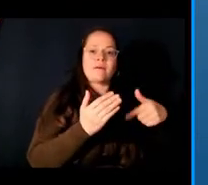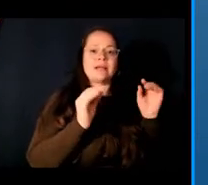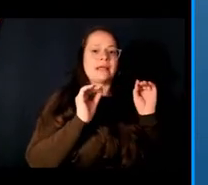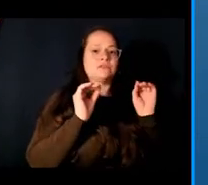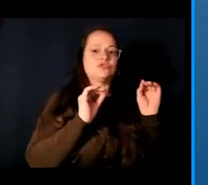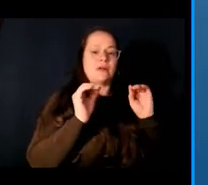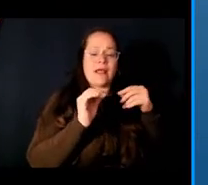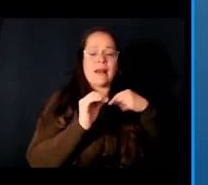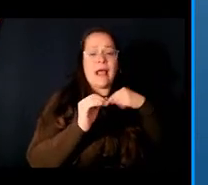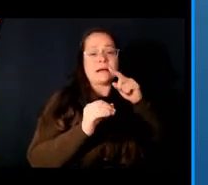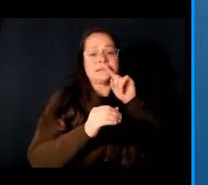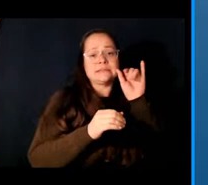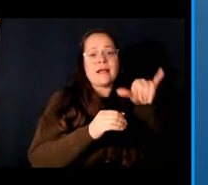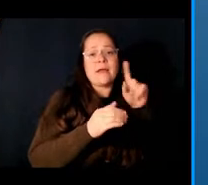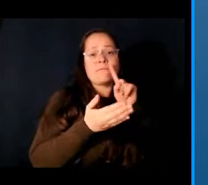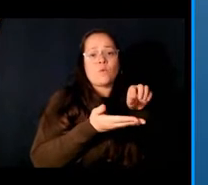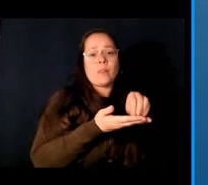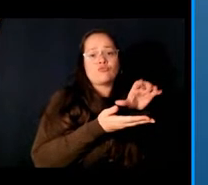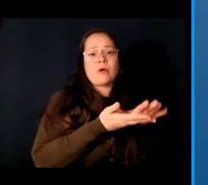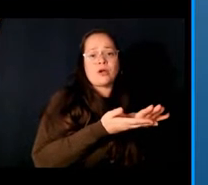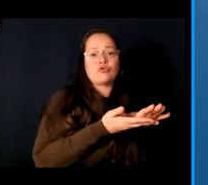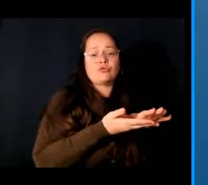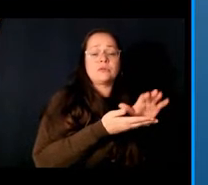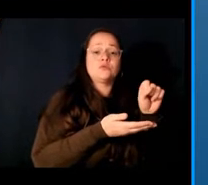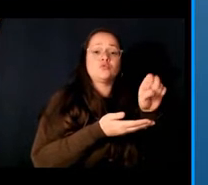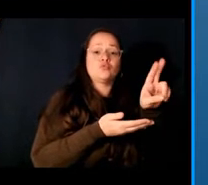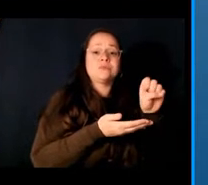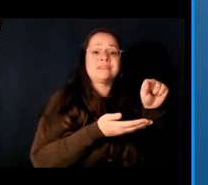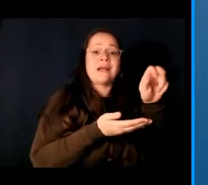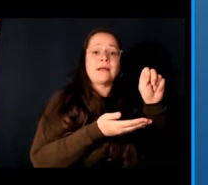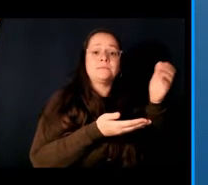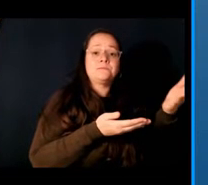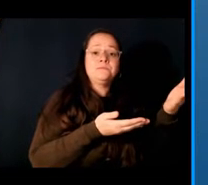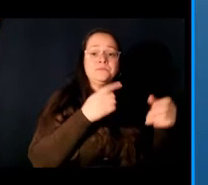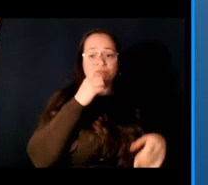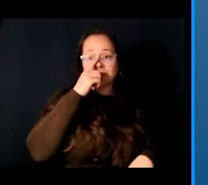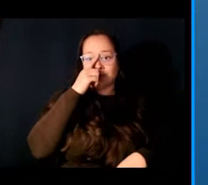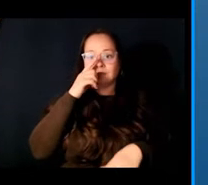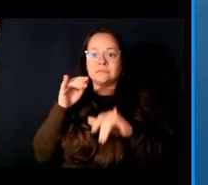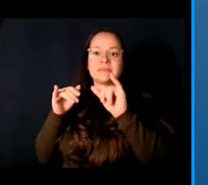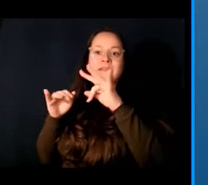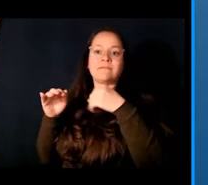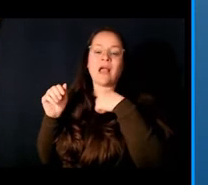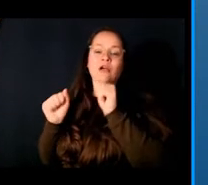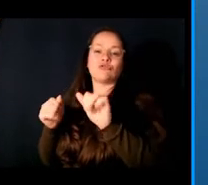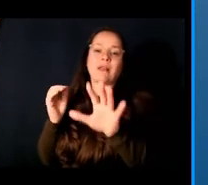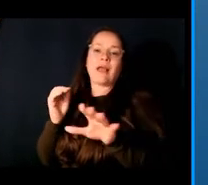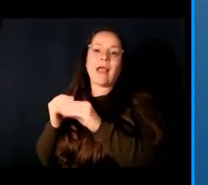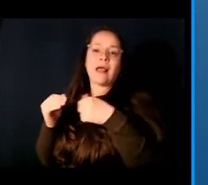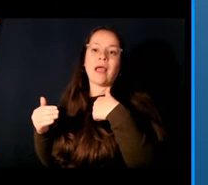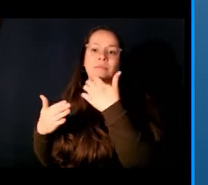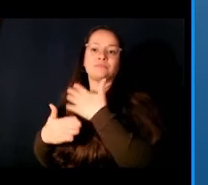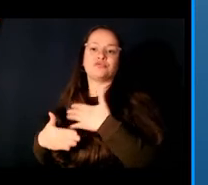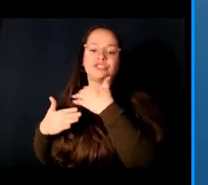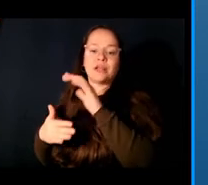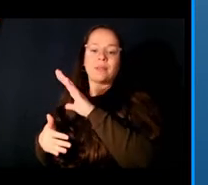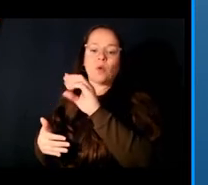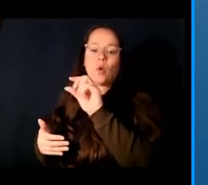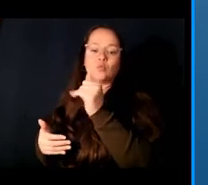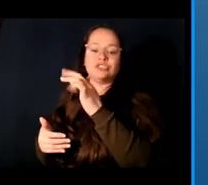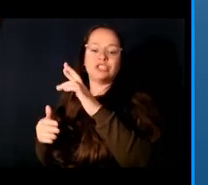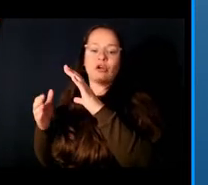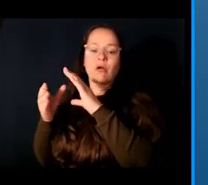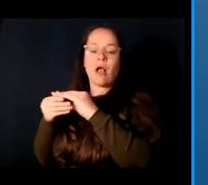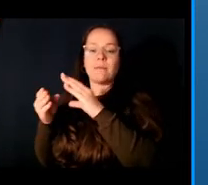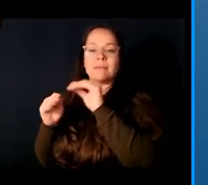and I say that for the record Susan yeah yeah um if I could just add in I appreciate the co-chairs comments